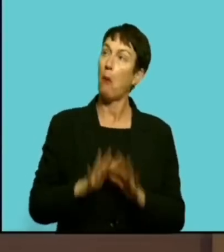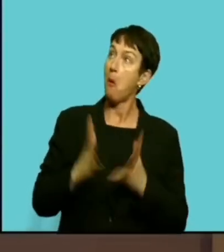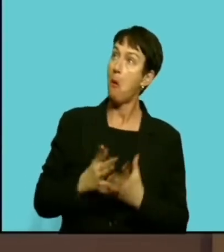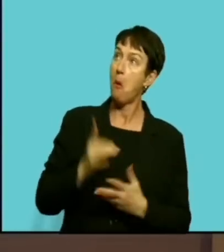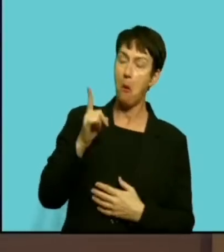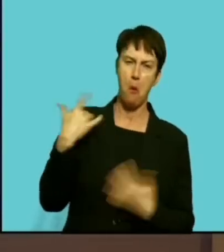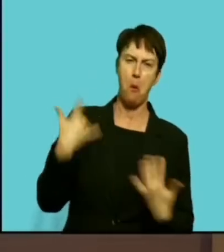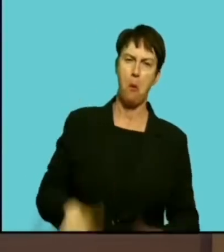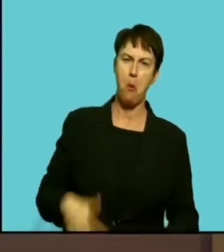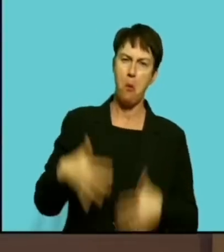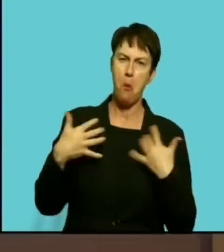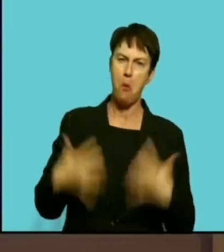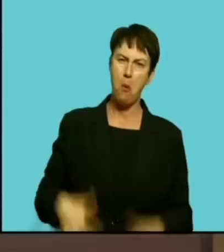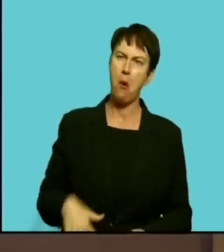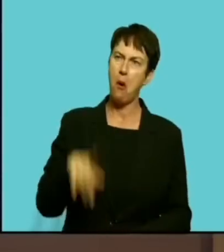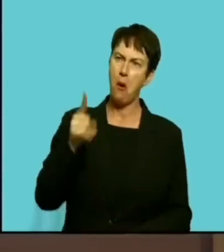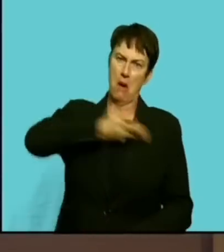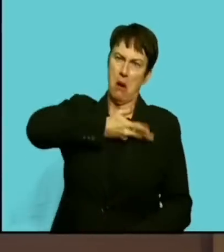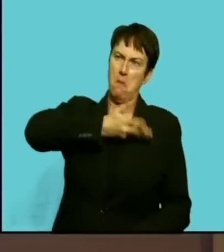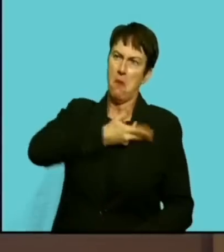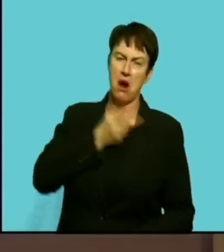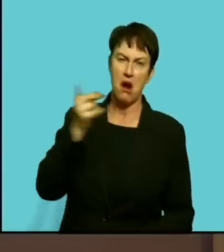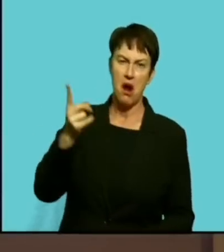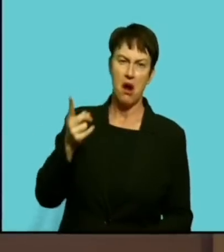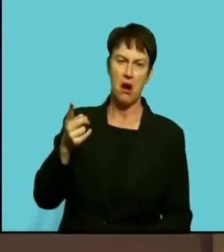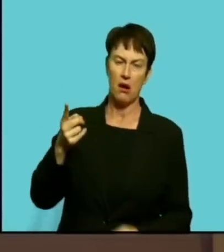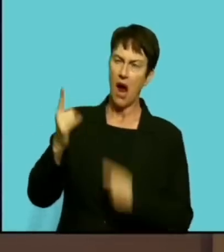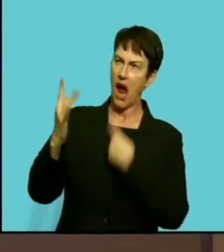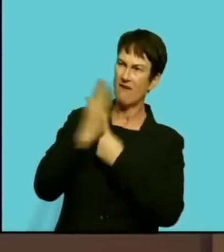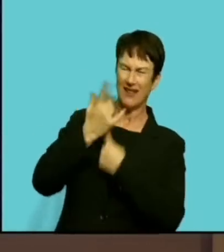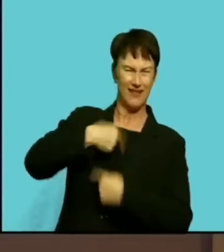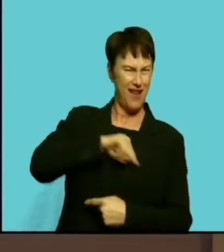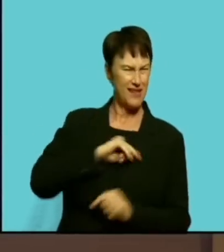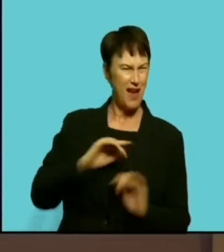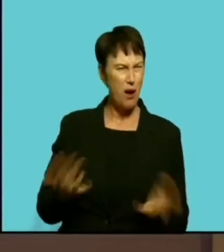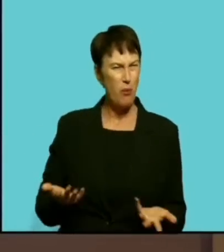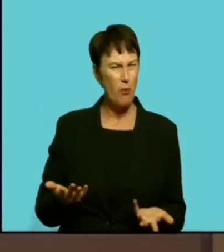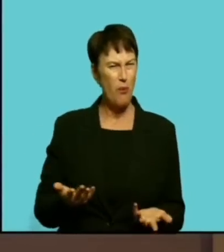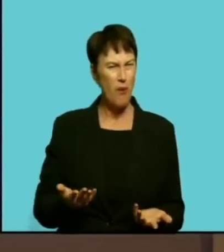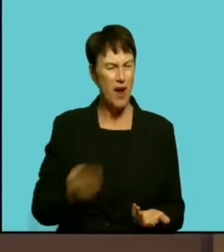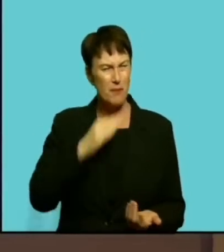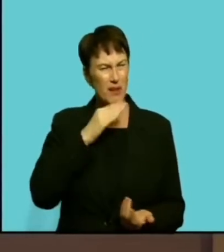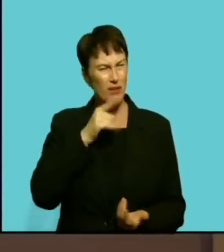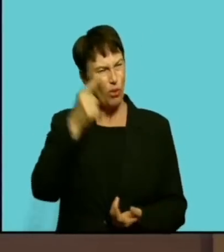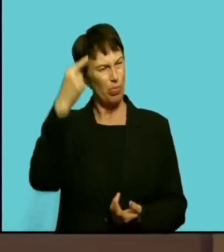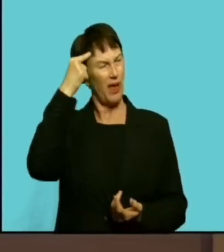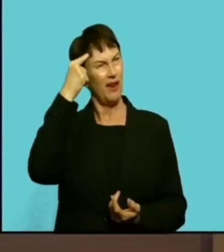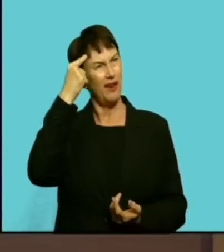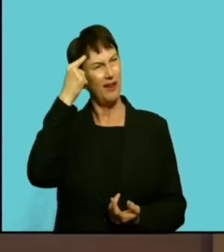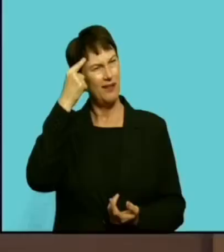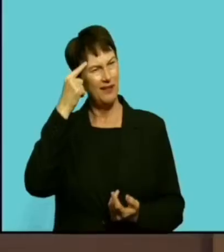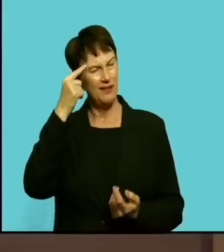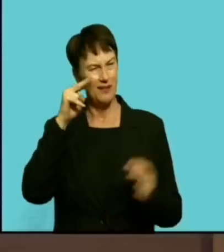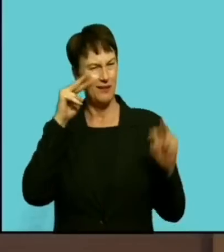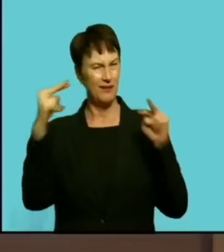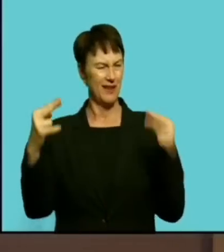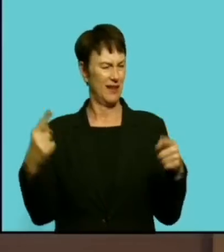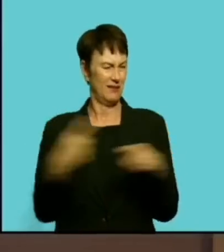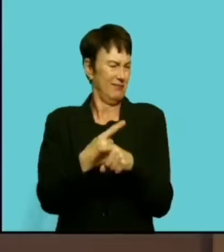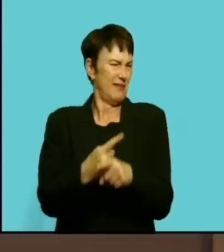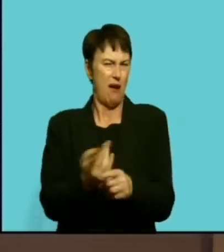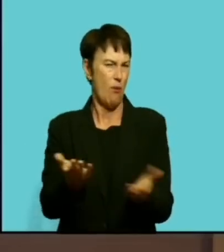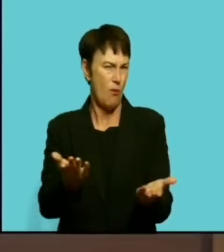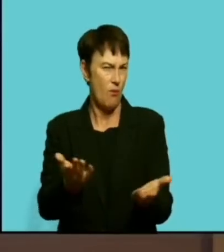very hawkish. How is it going to affect us? You can't have it both ways, Pranesha. And so how would